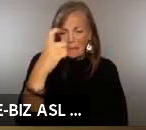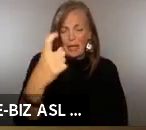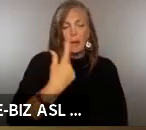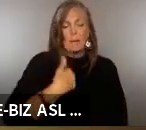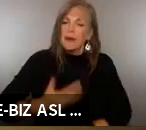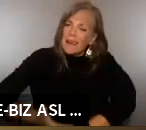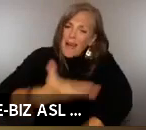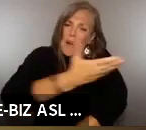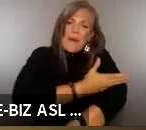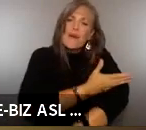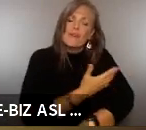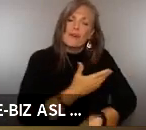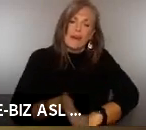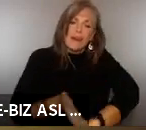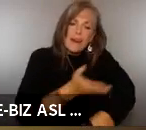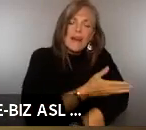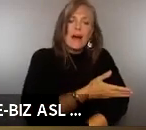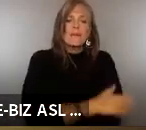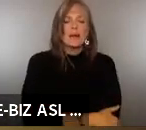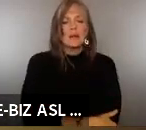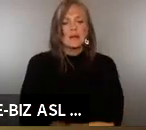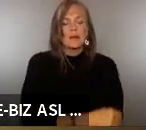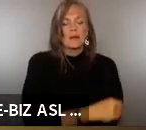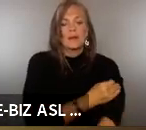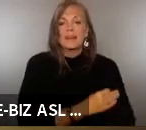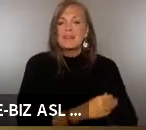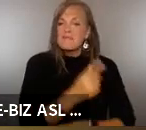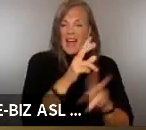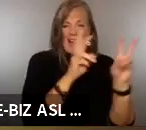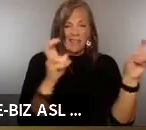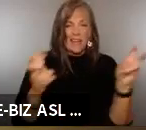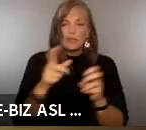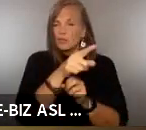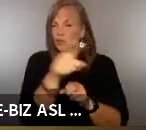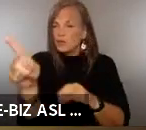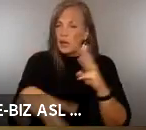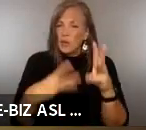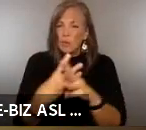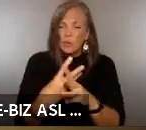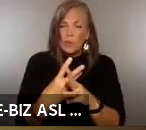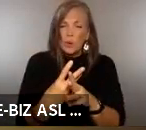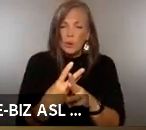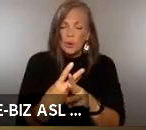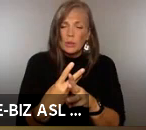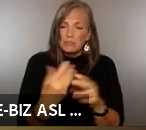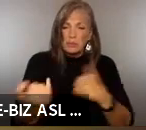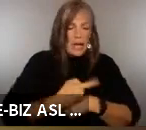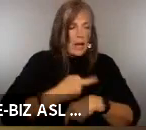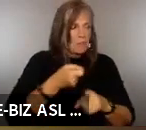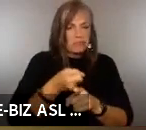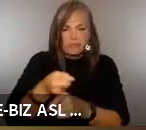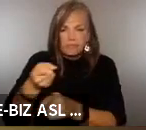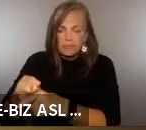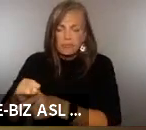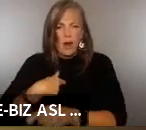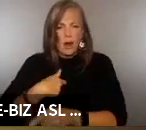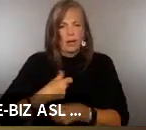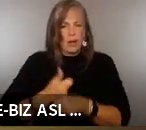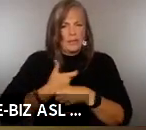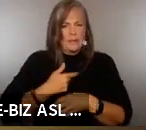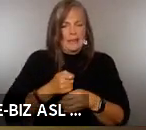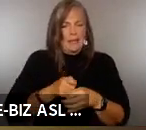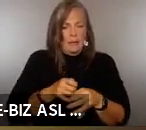And even though we're having the issues we are in the world today that are kind of almost setting me back a little bit currently, I had